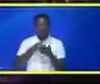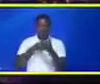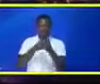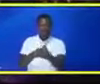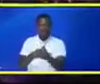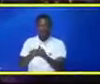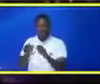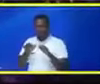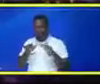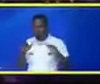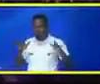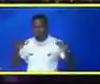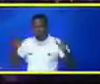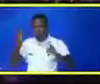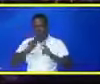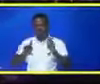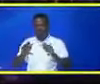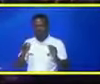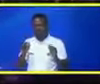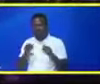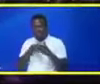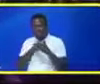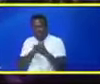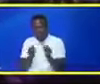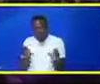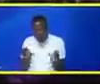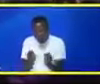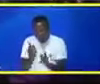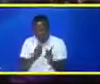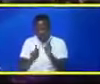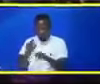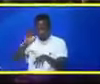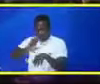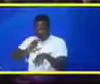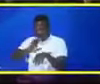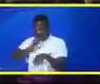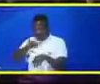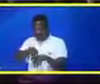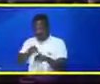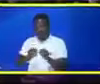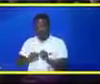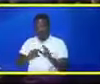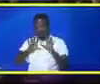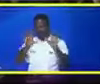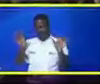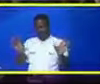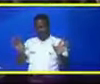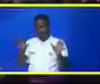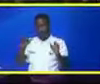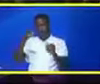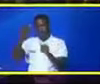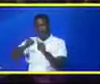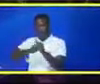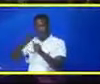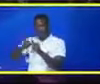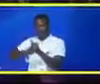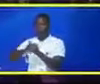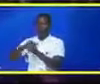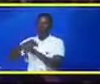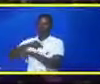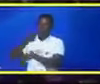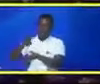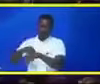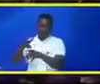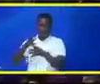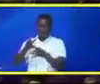crowd of people or leading a few people, the church is a light in any nation. And I want